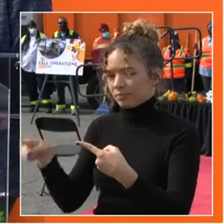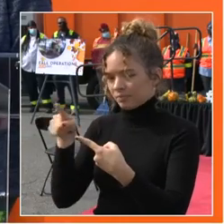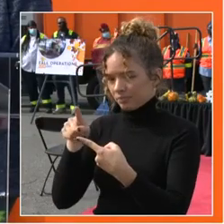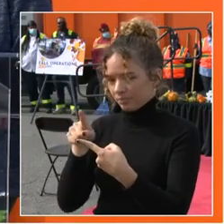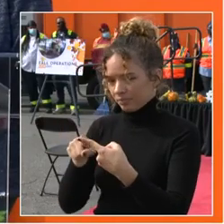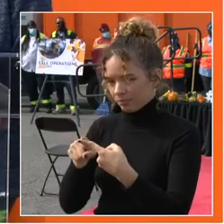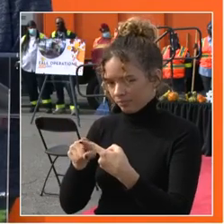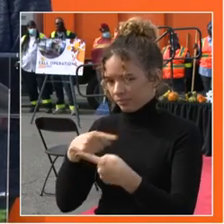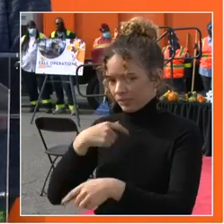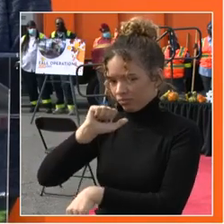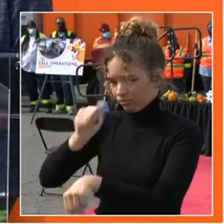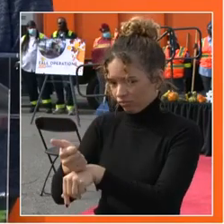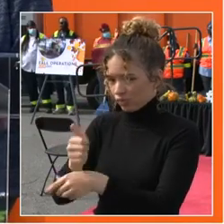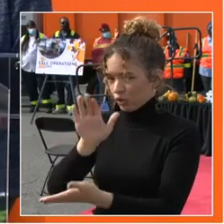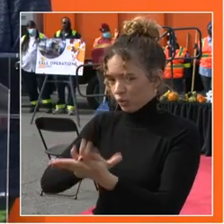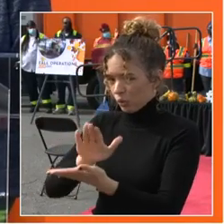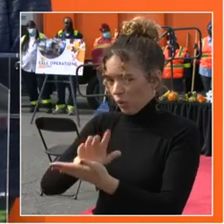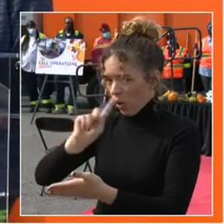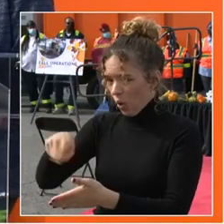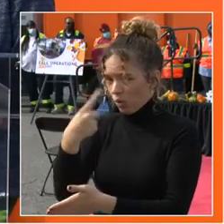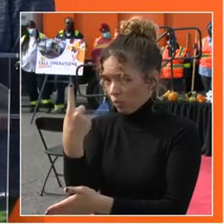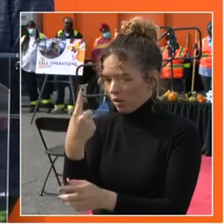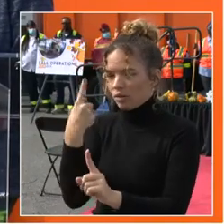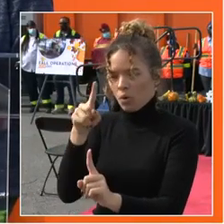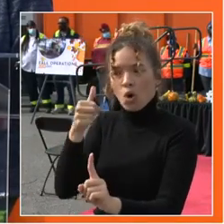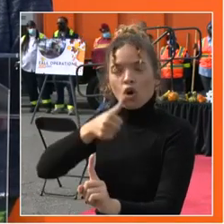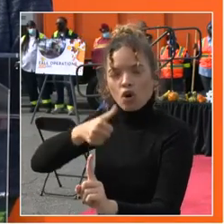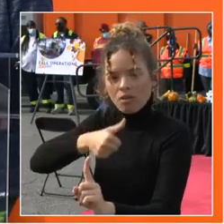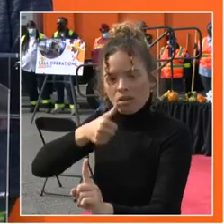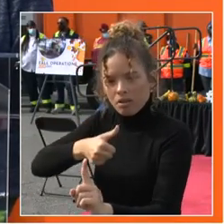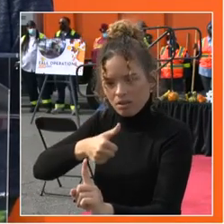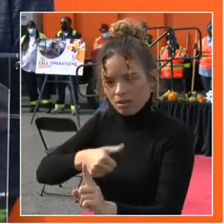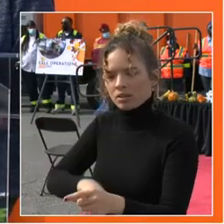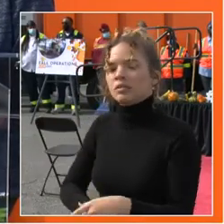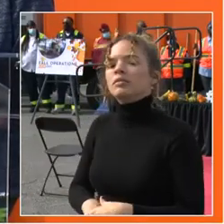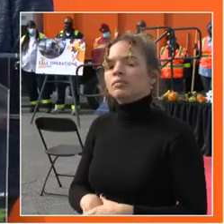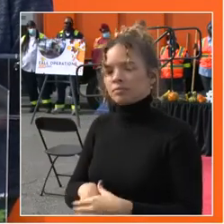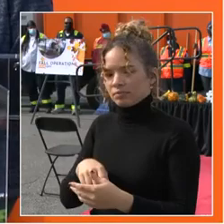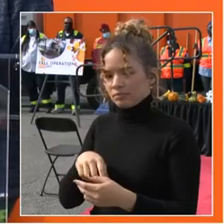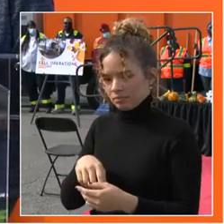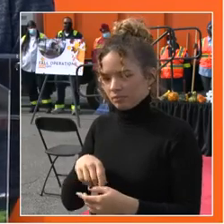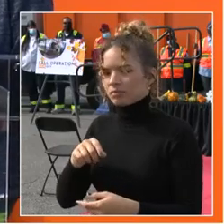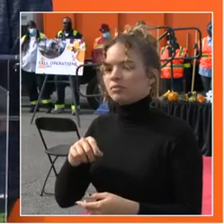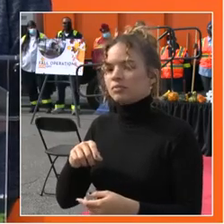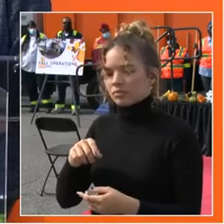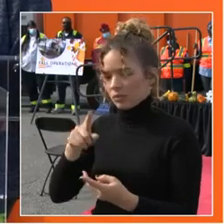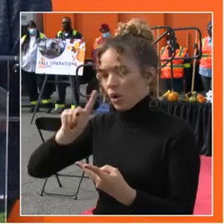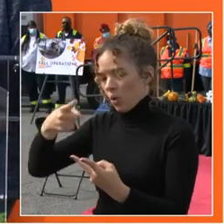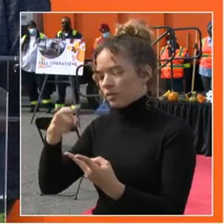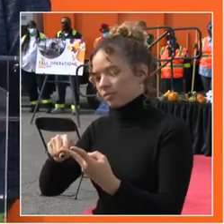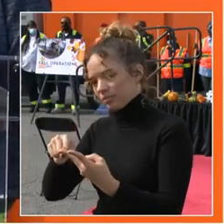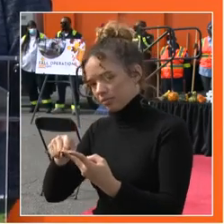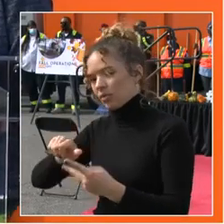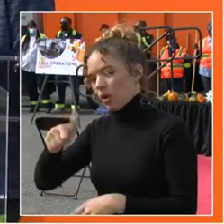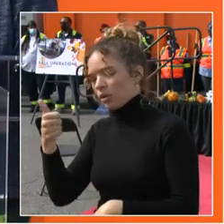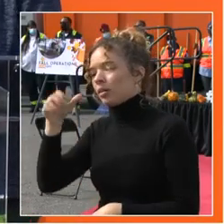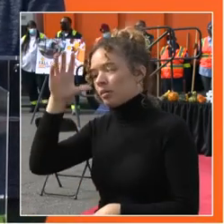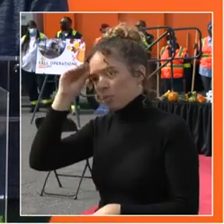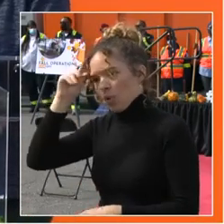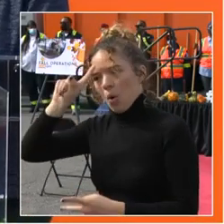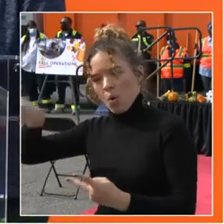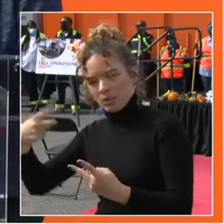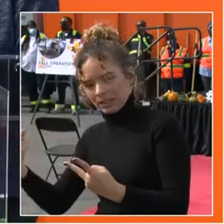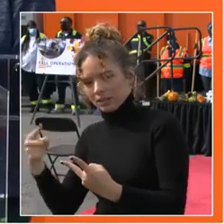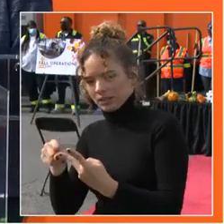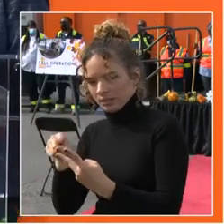girls. Create a school just for boys. Because the truth is we want our young girls to develop not only